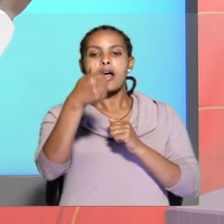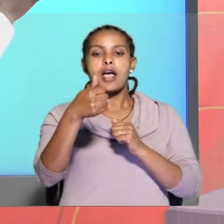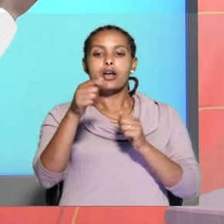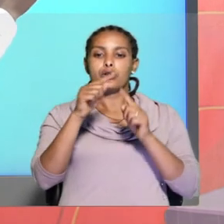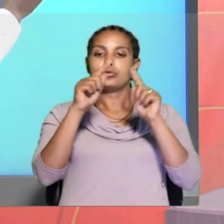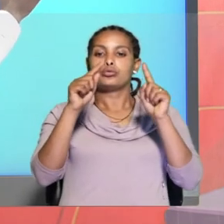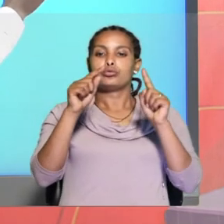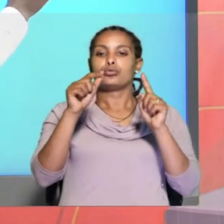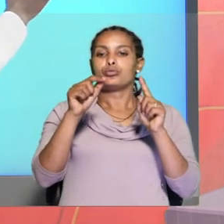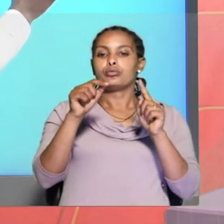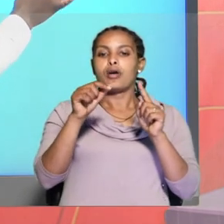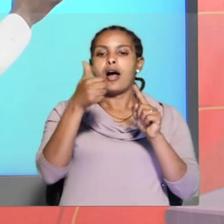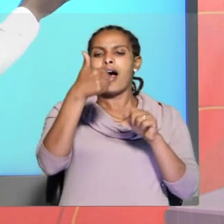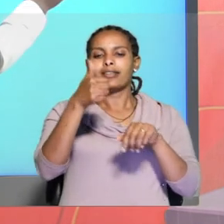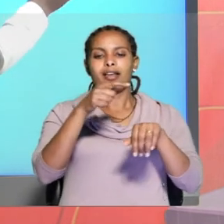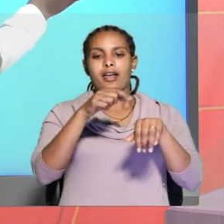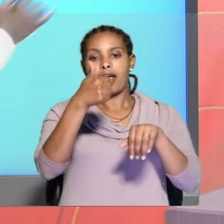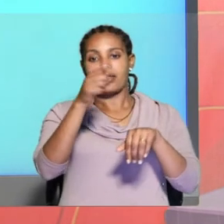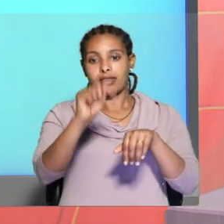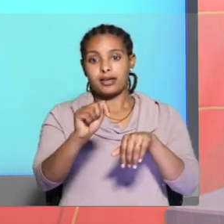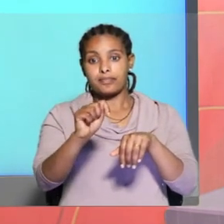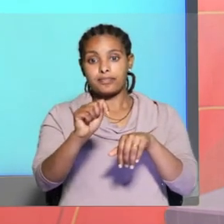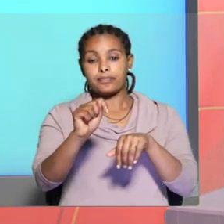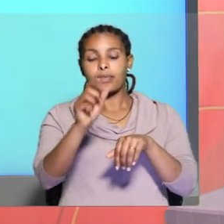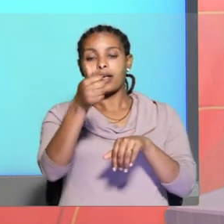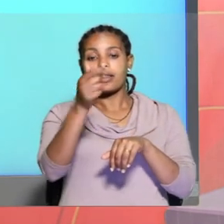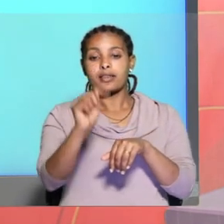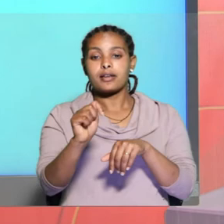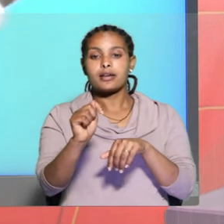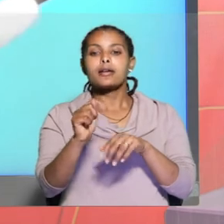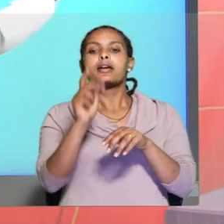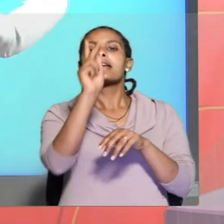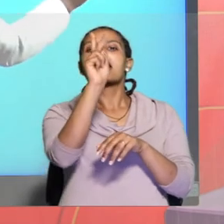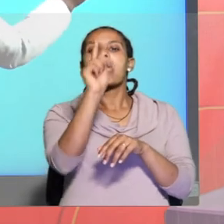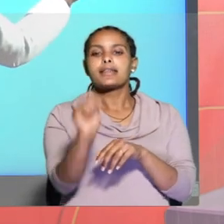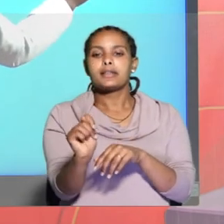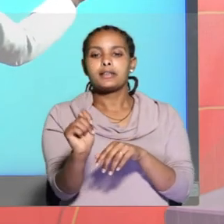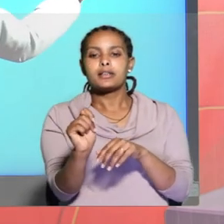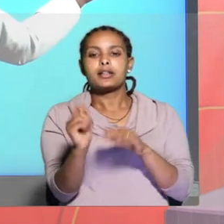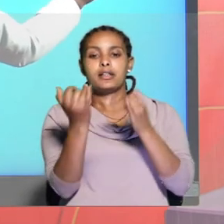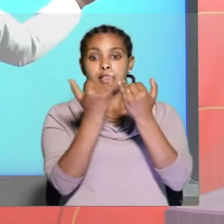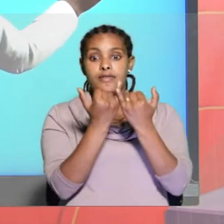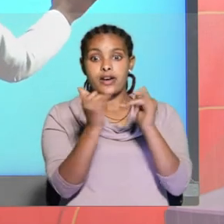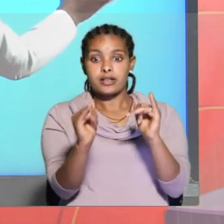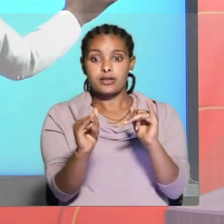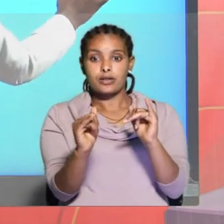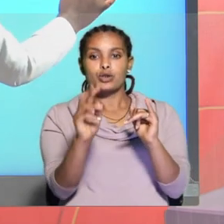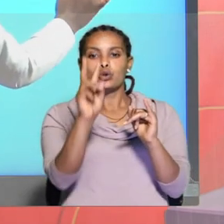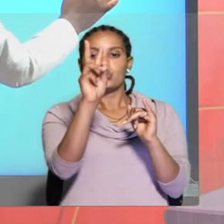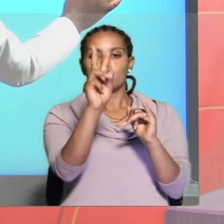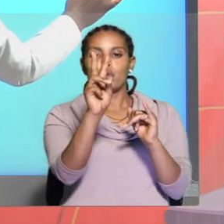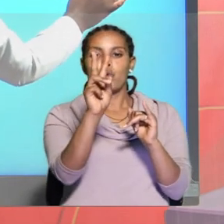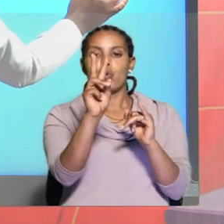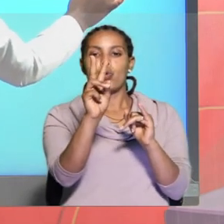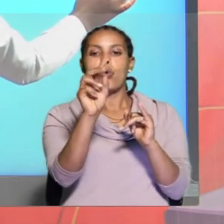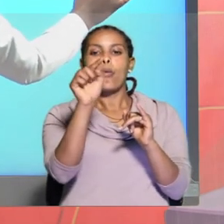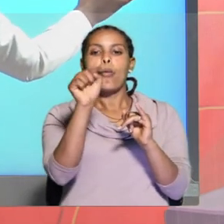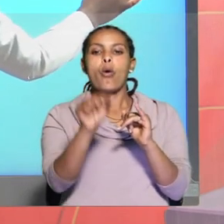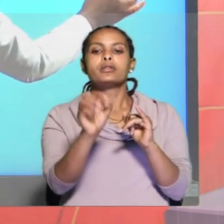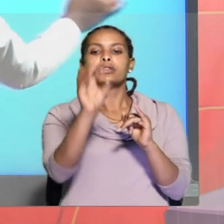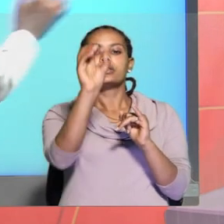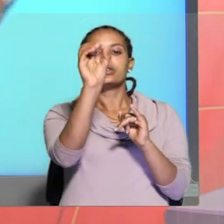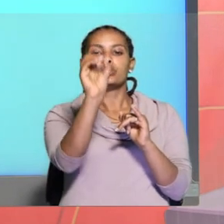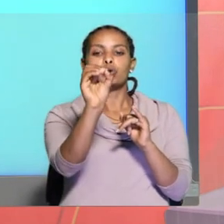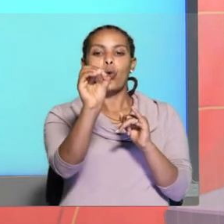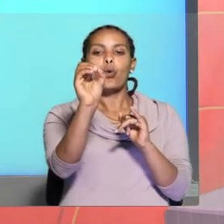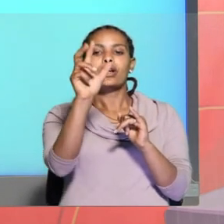divided by concentration of a at any time t equal k team divided by 2.30